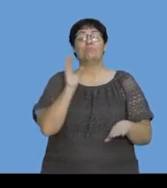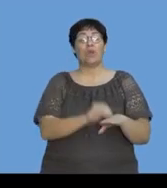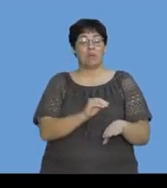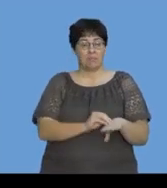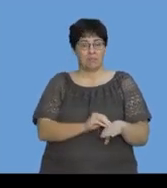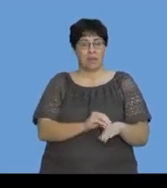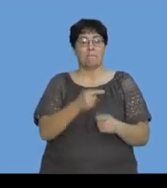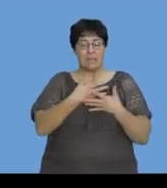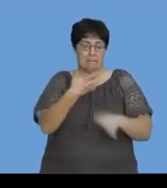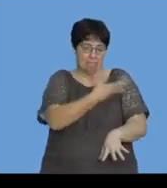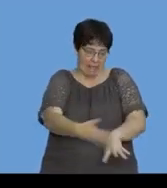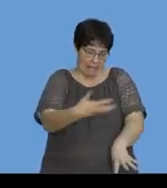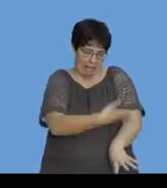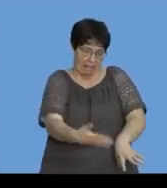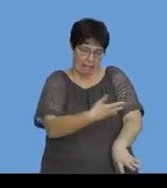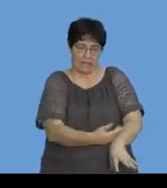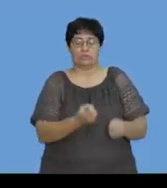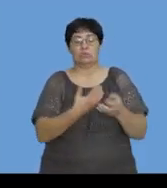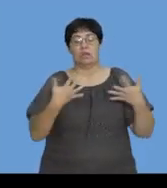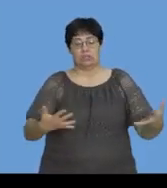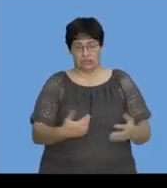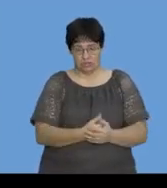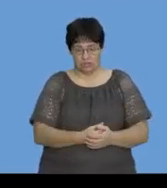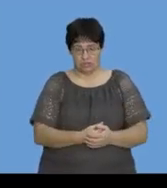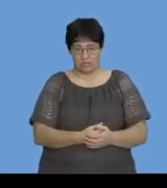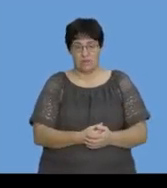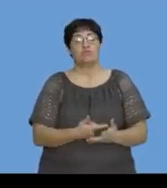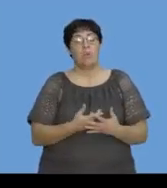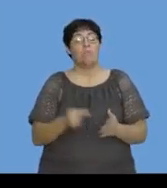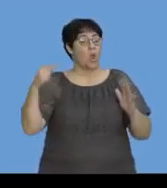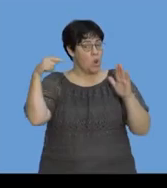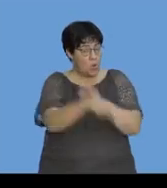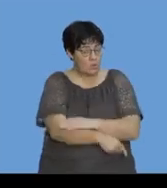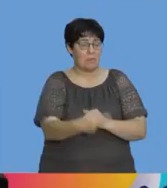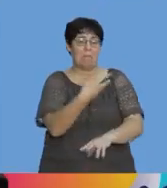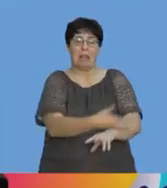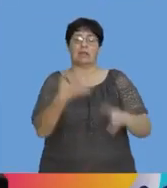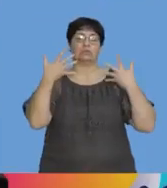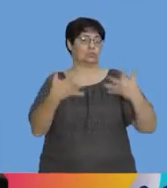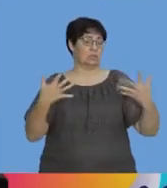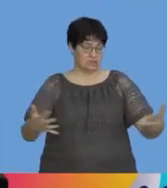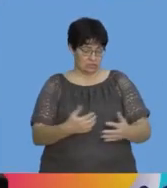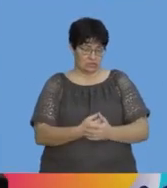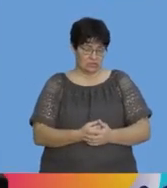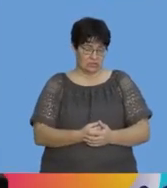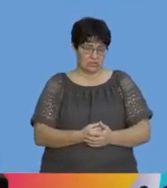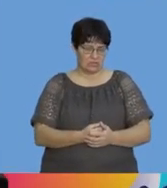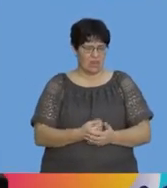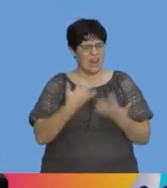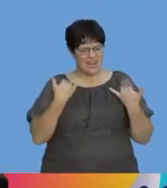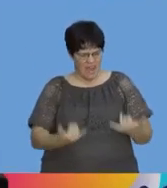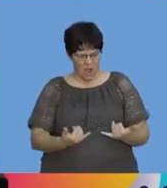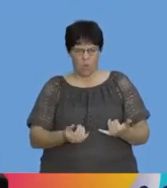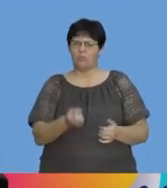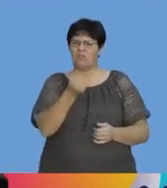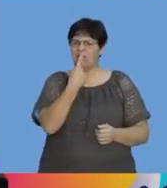so the problem is you are bleeding. So you are losing a lot of blood.